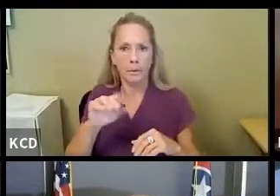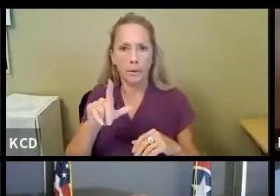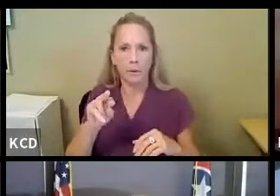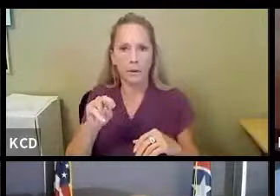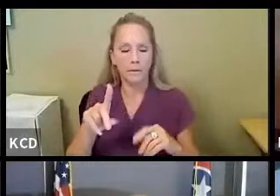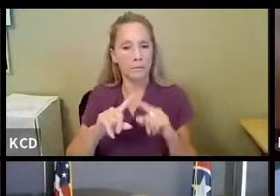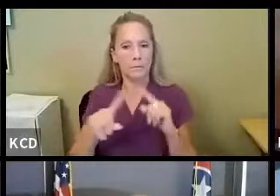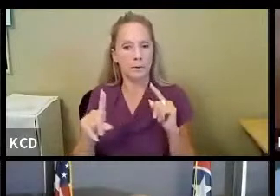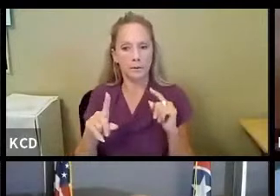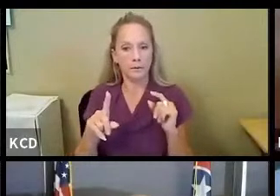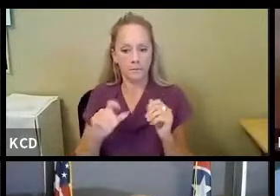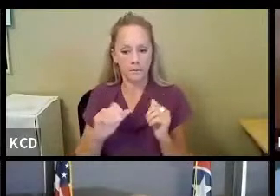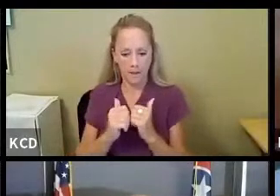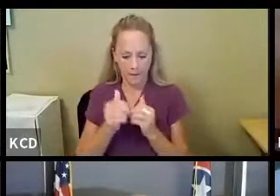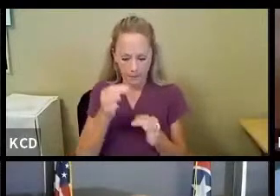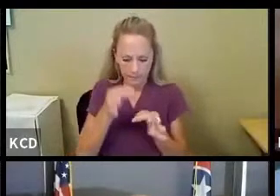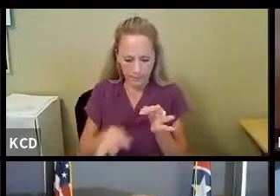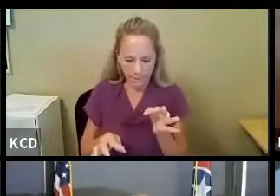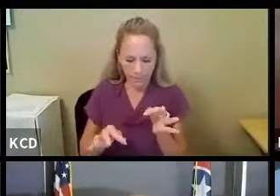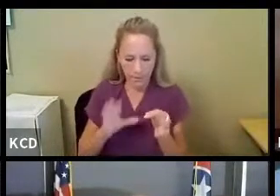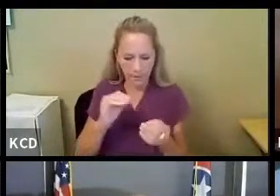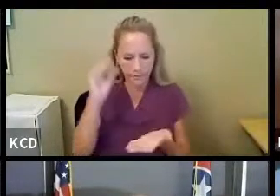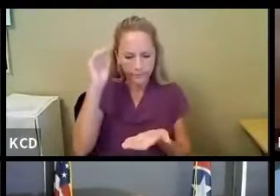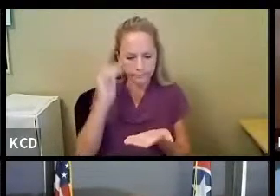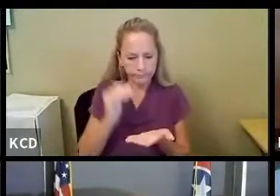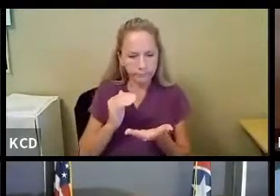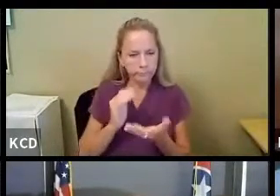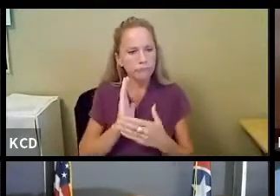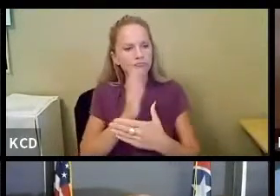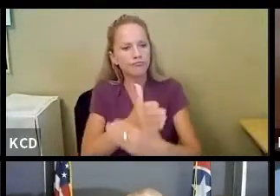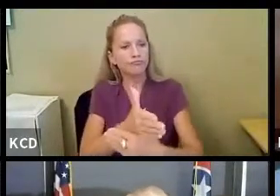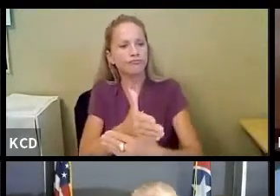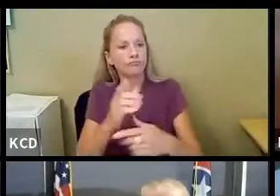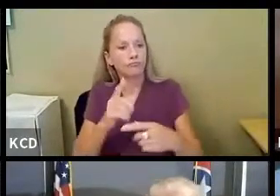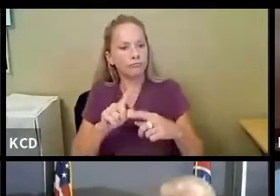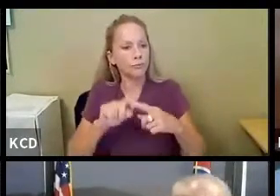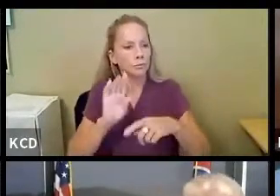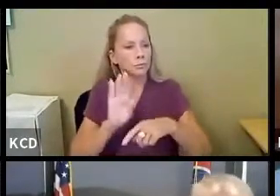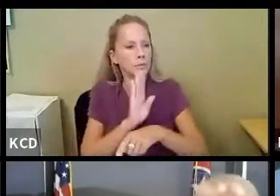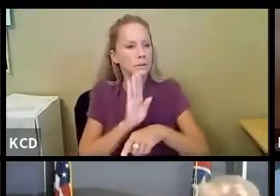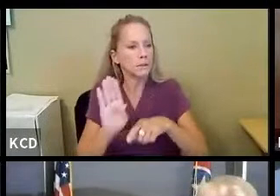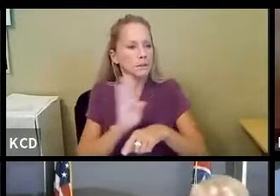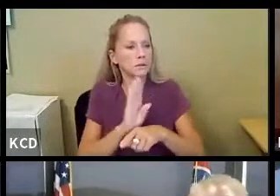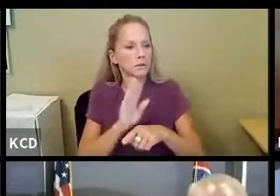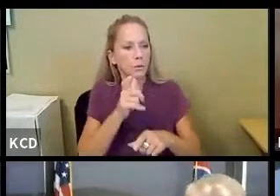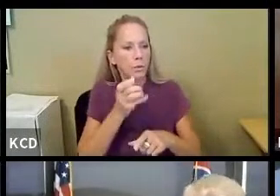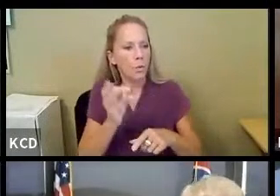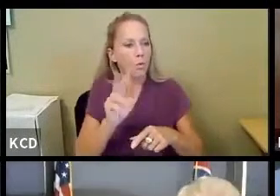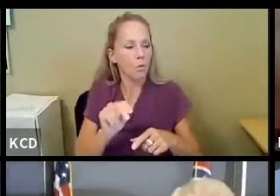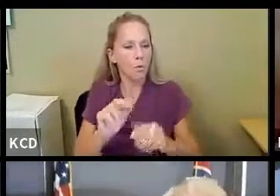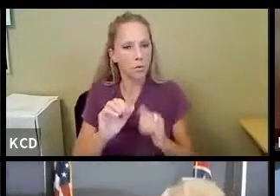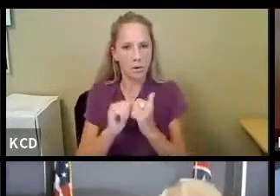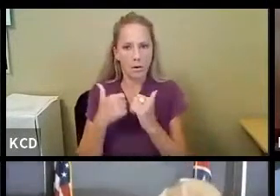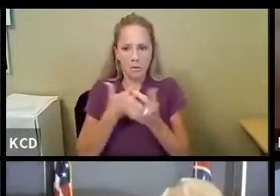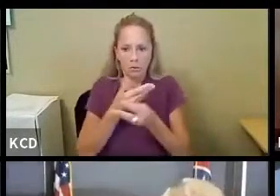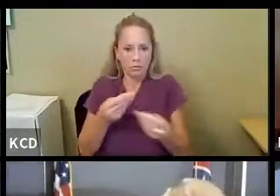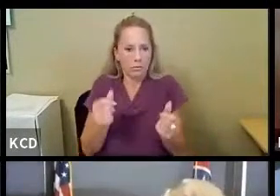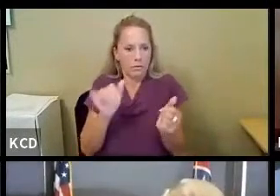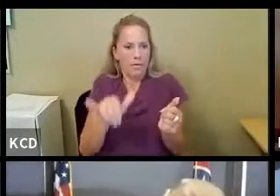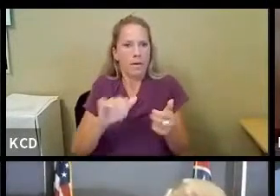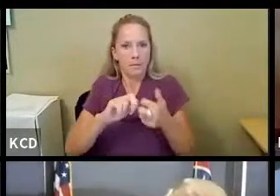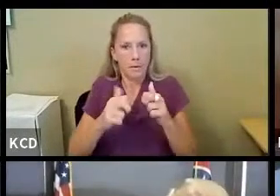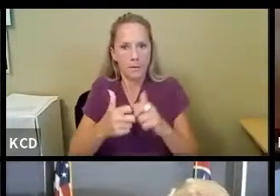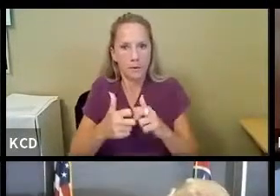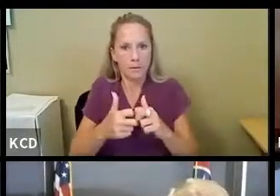the least obtrusive for good business owners, how do we solve that problem? How do we solve what we saw? Because that's